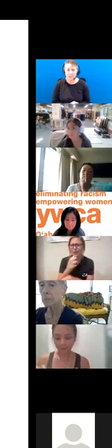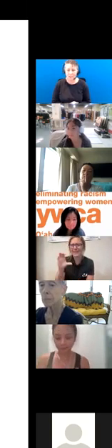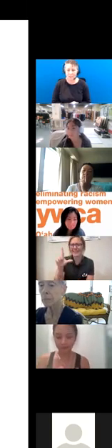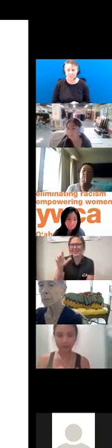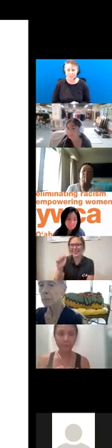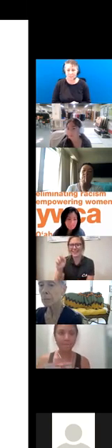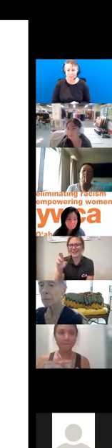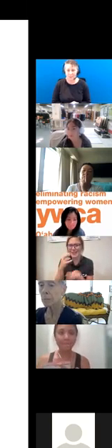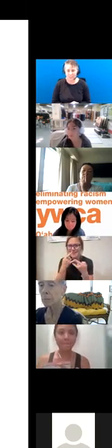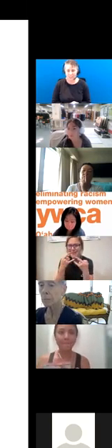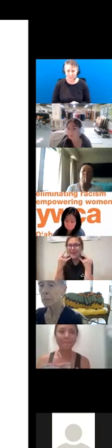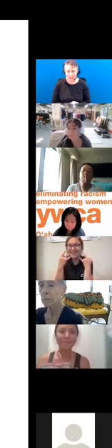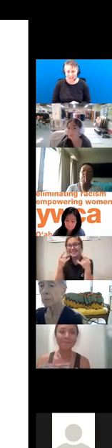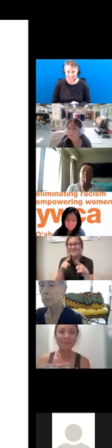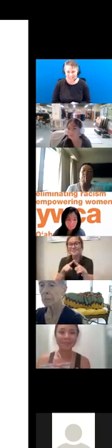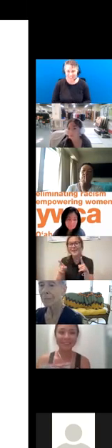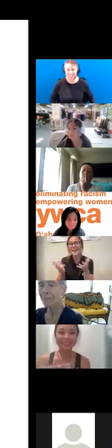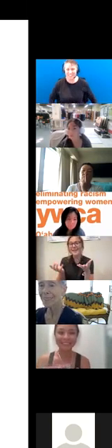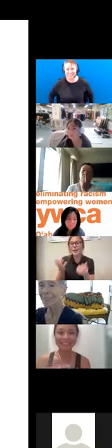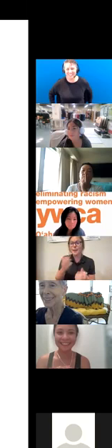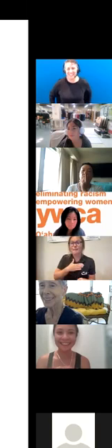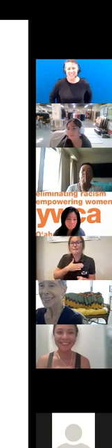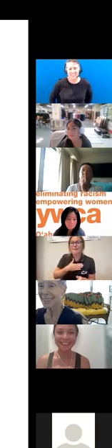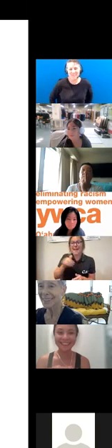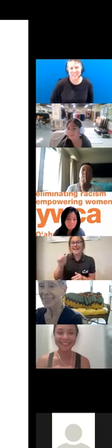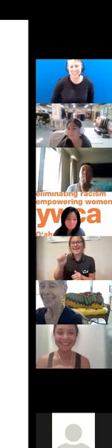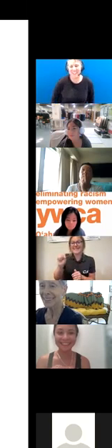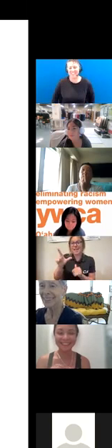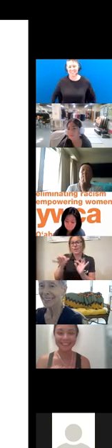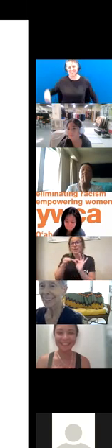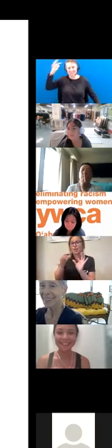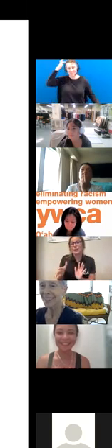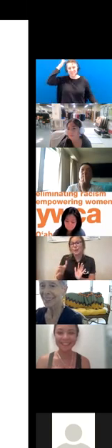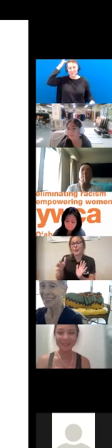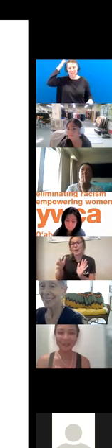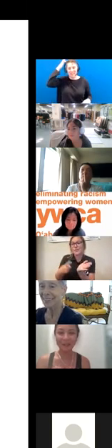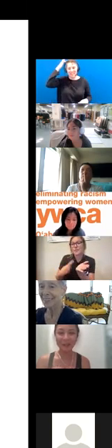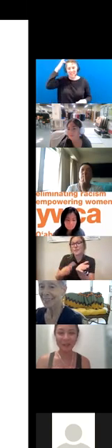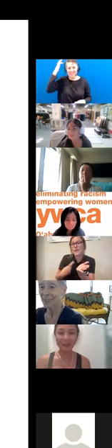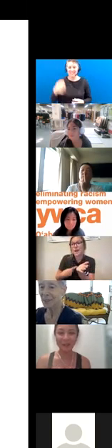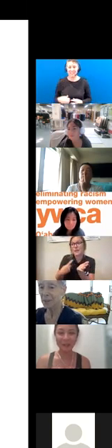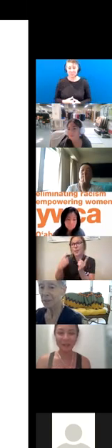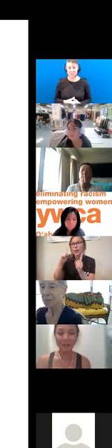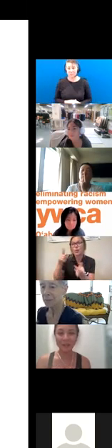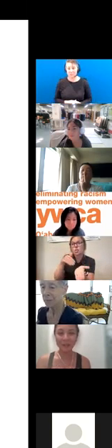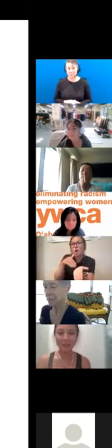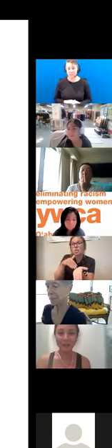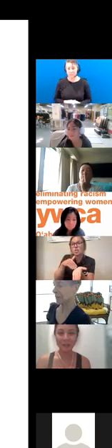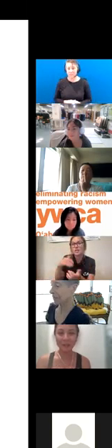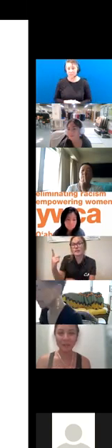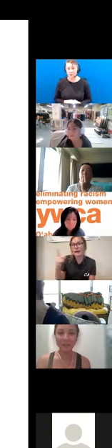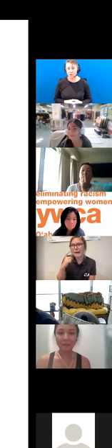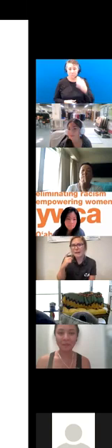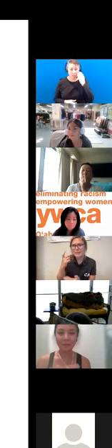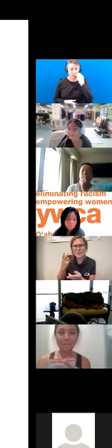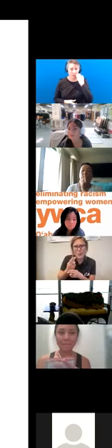I know it's kind of weird to use a clear mask, but my ASL interpreter